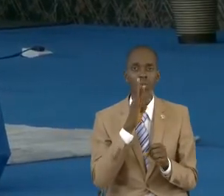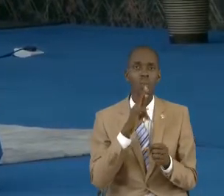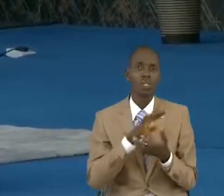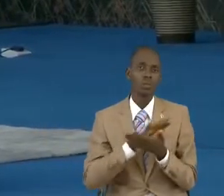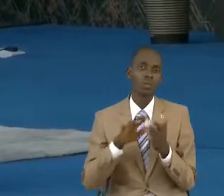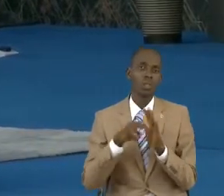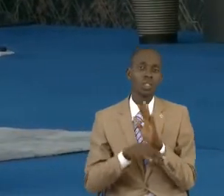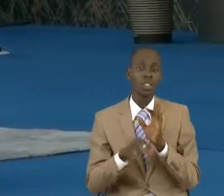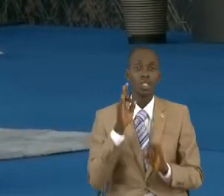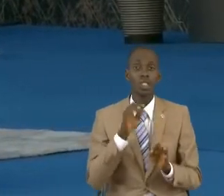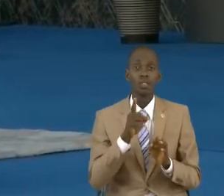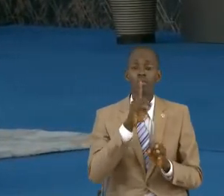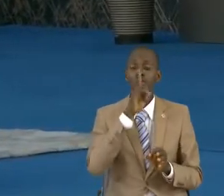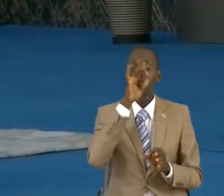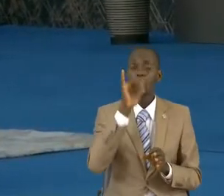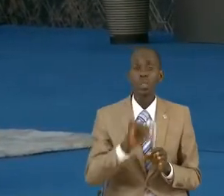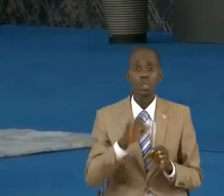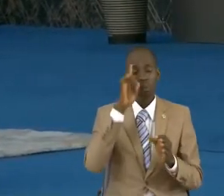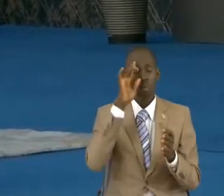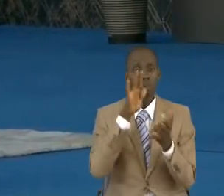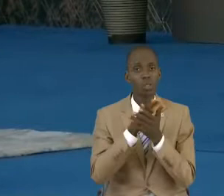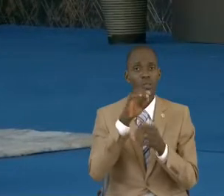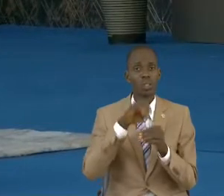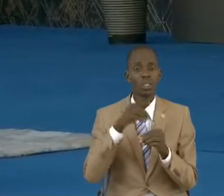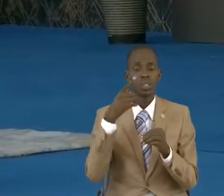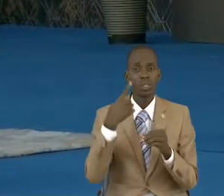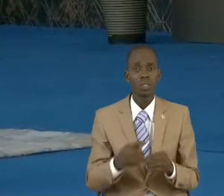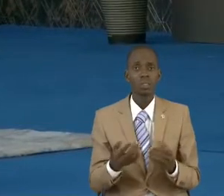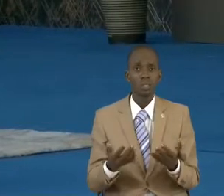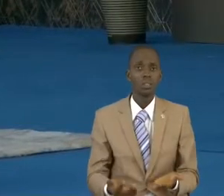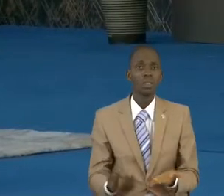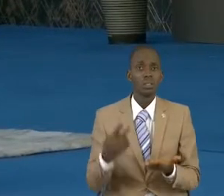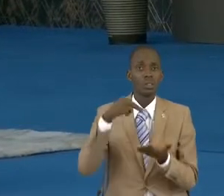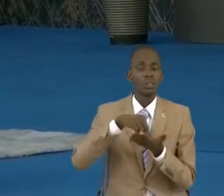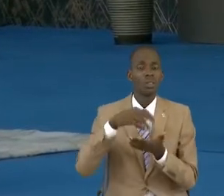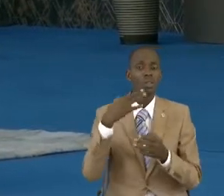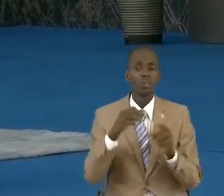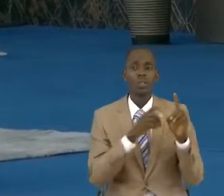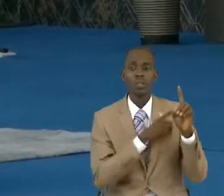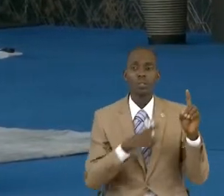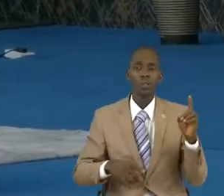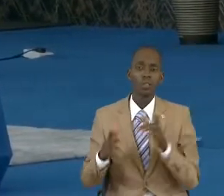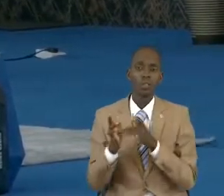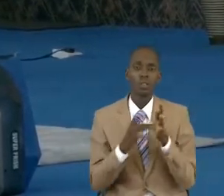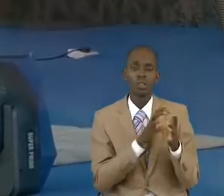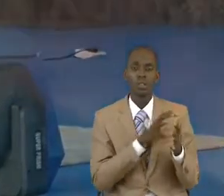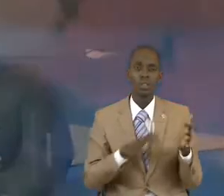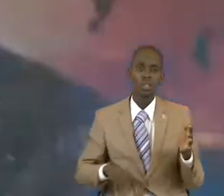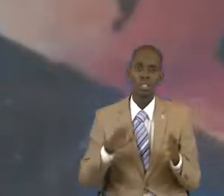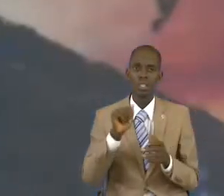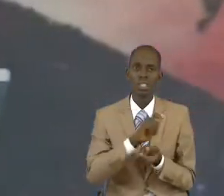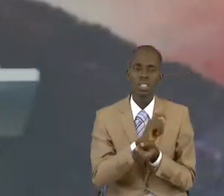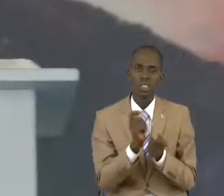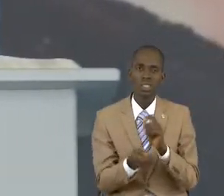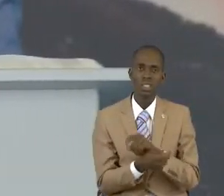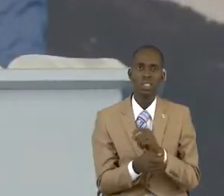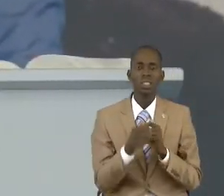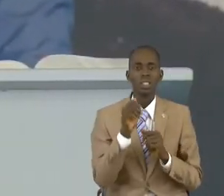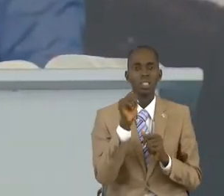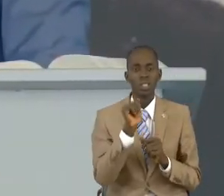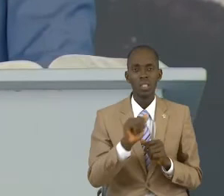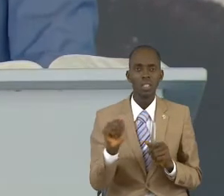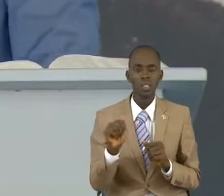believe in the resurrection of the Lord Jesus Christ, a change, a transformation in